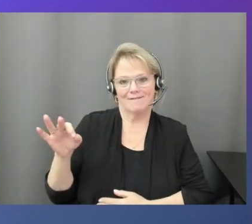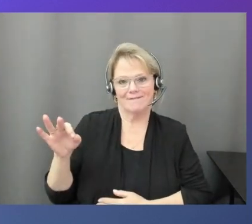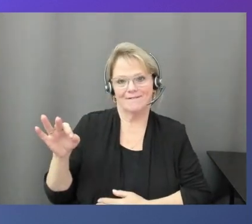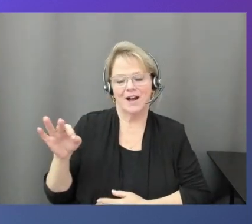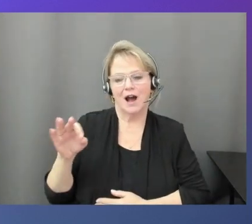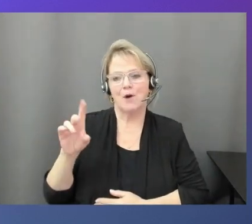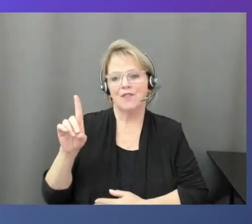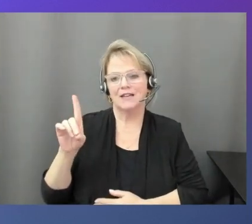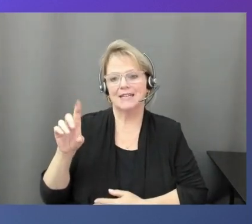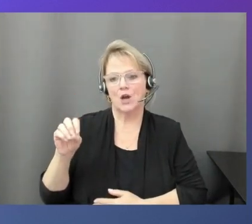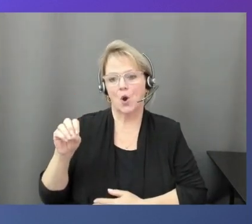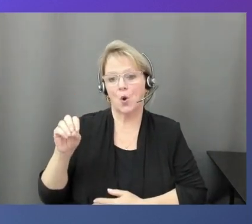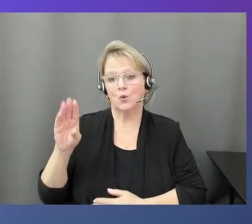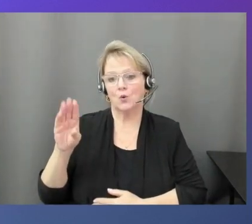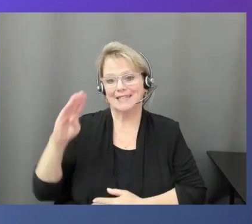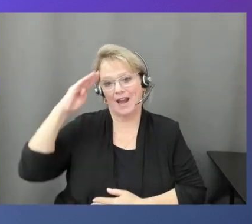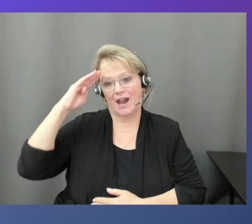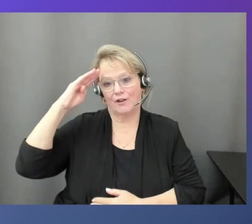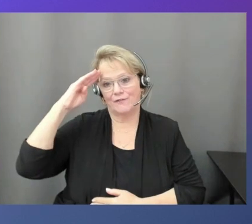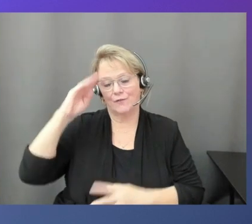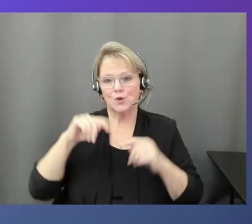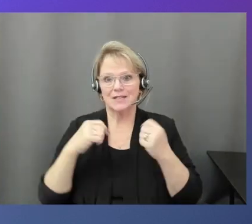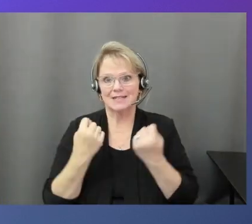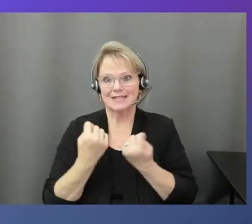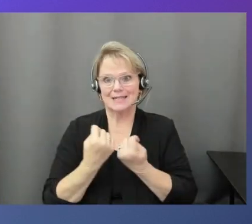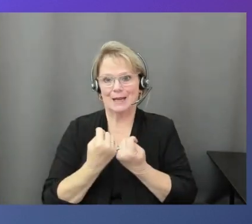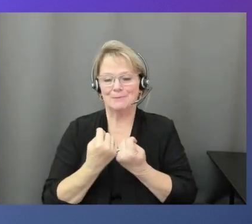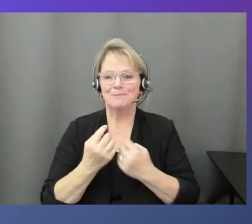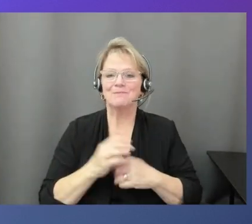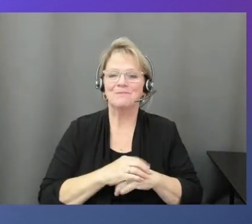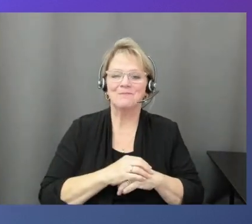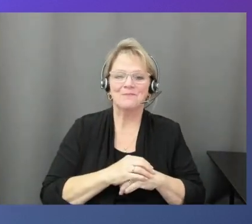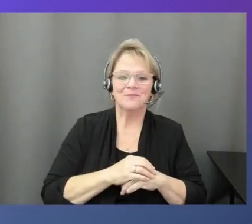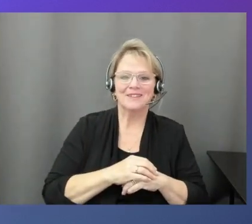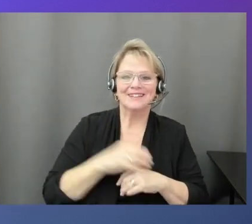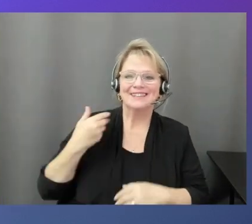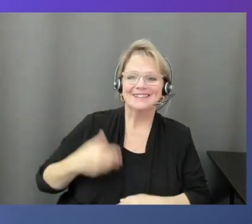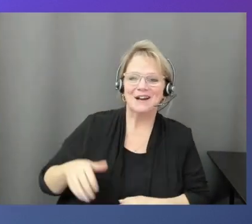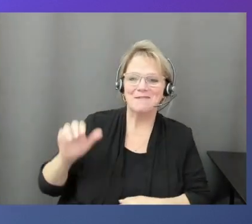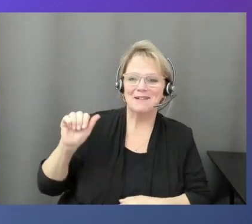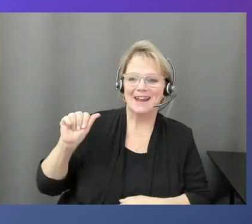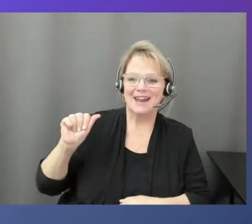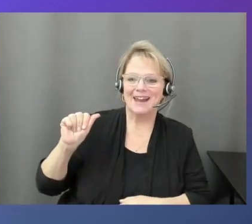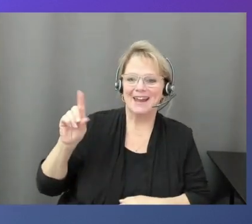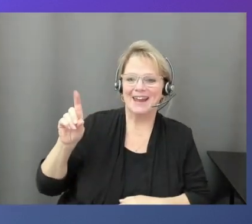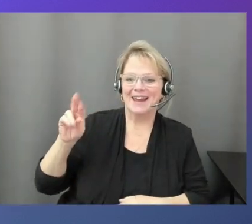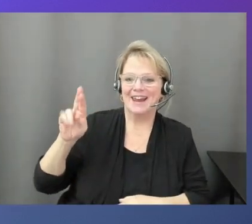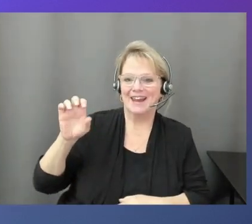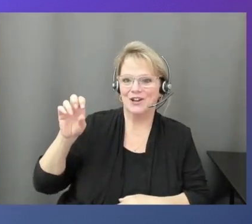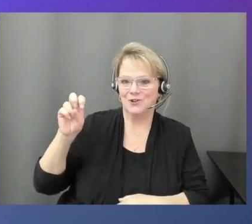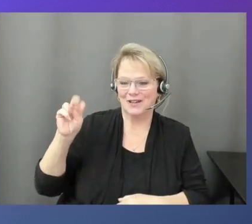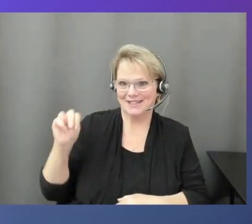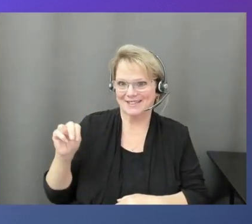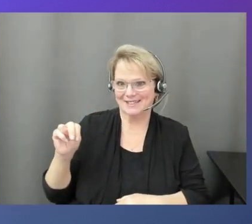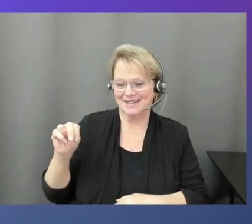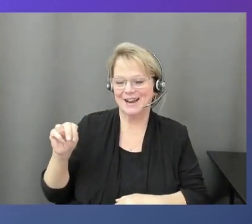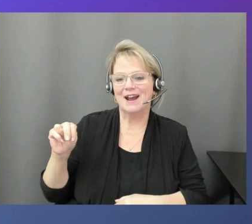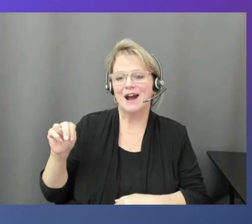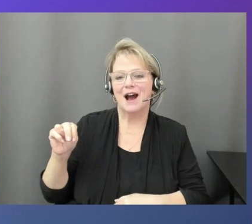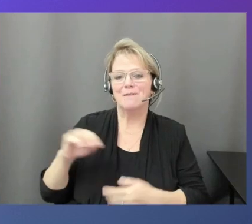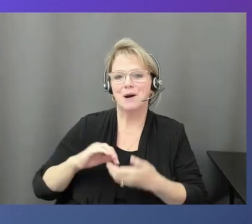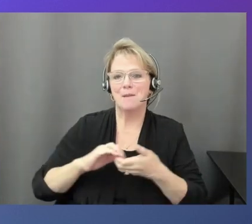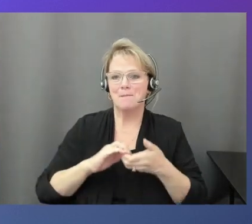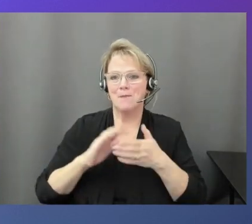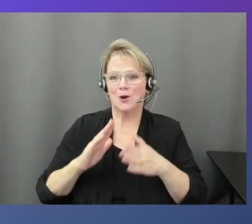team. And my co-host, Adrian, you want to introduce yourself? Hey everyone, my name is Adrian Salmiguel. I'm a principal partner enterprise architect here at AWS.